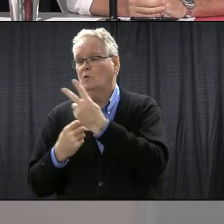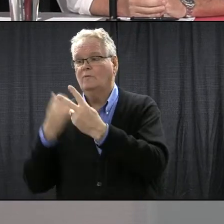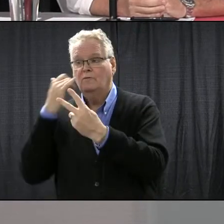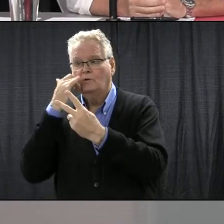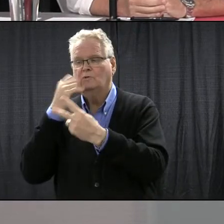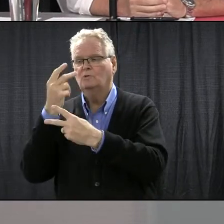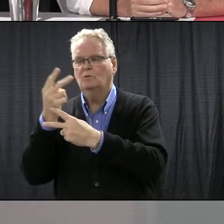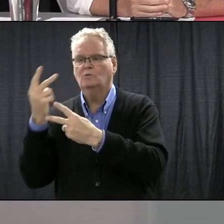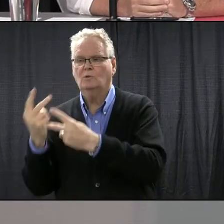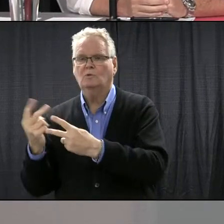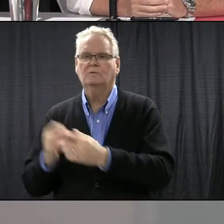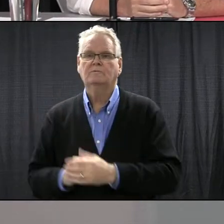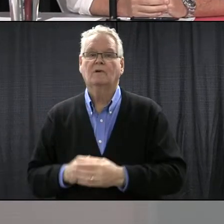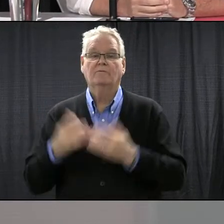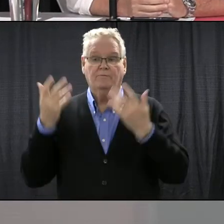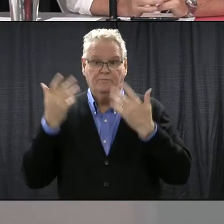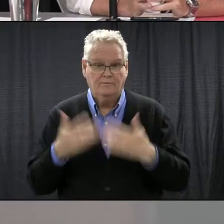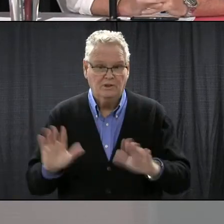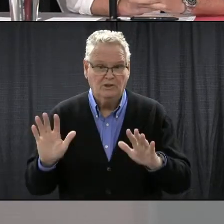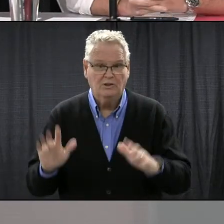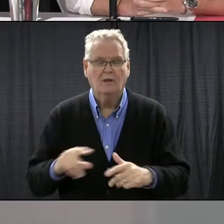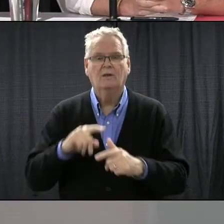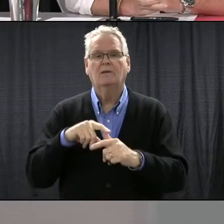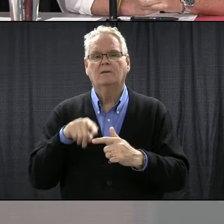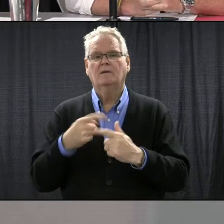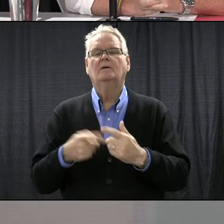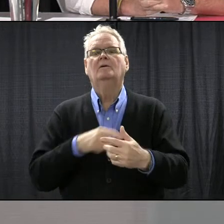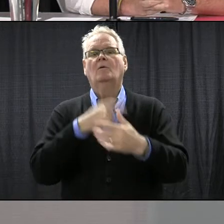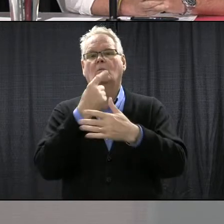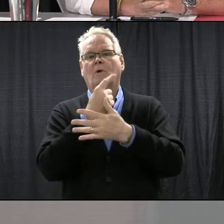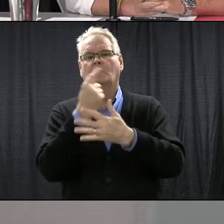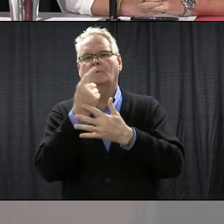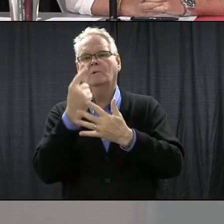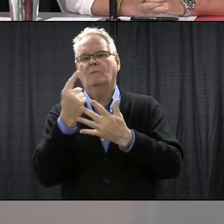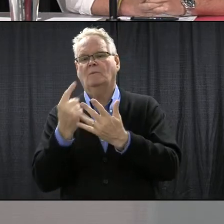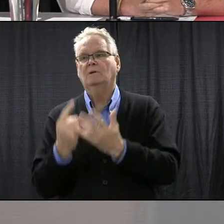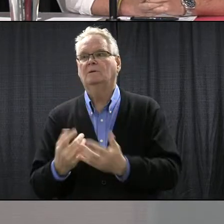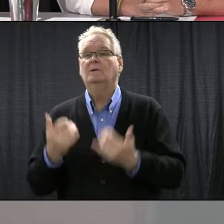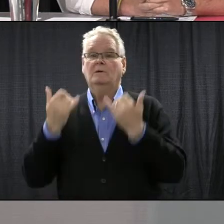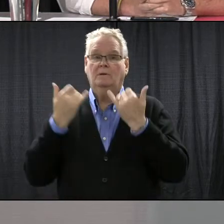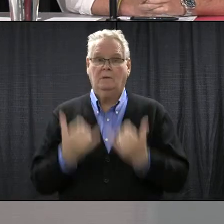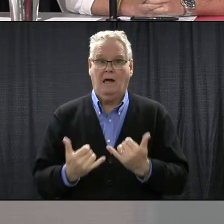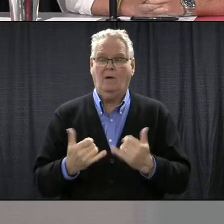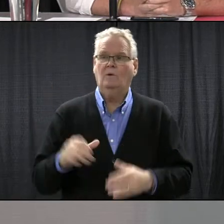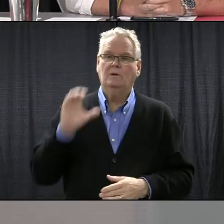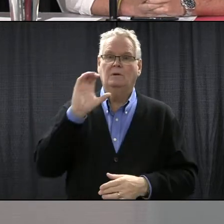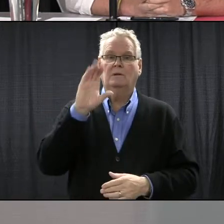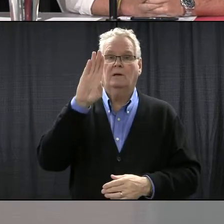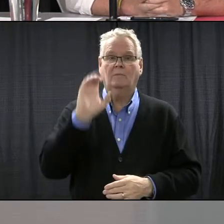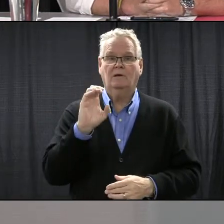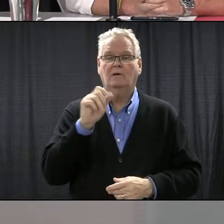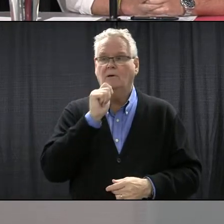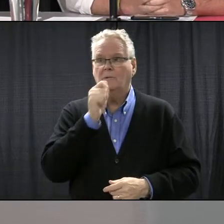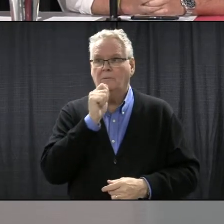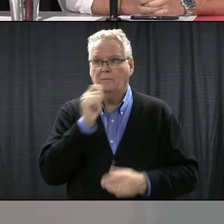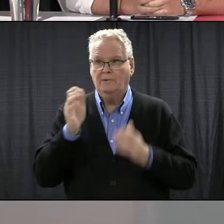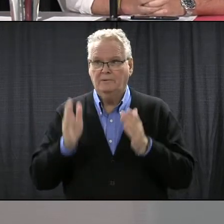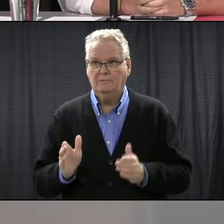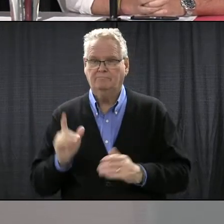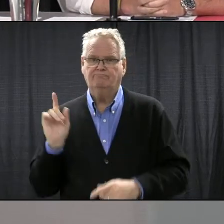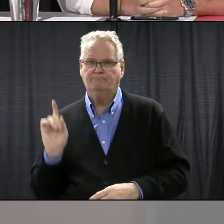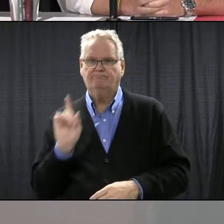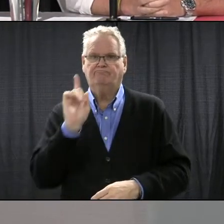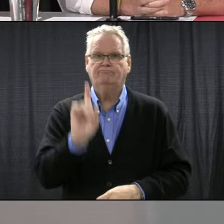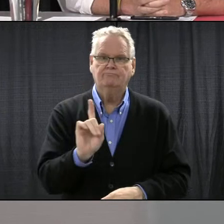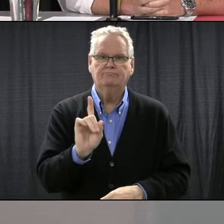Our first questions are from Peter Cowan with CBC. Please go ahead and make your way to the mic. Question about airport testing. So there's